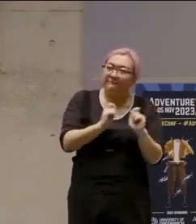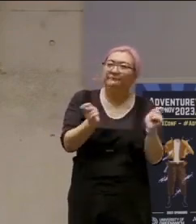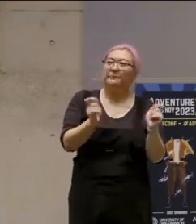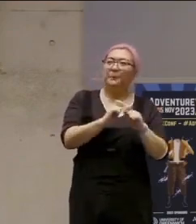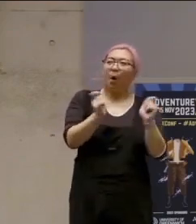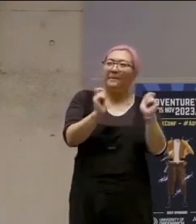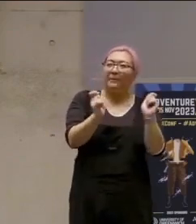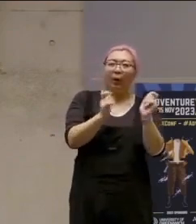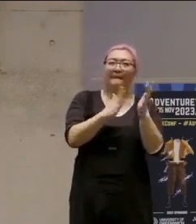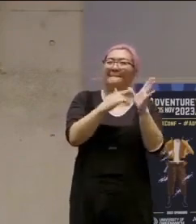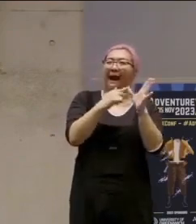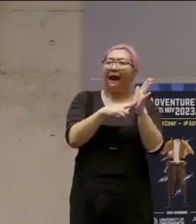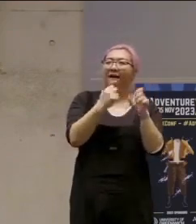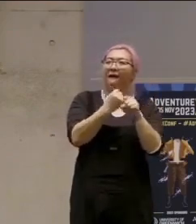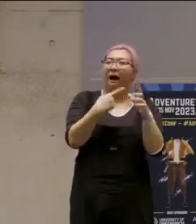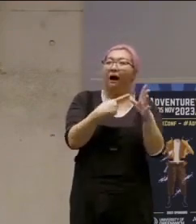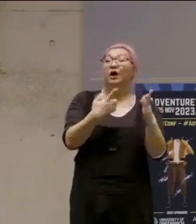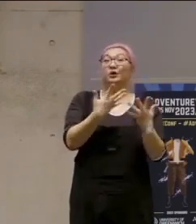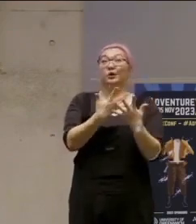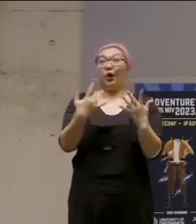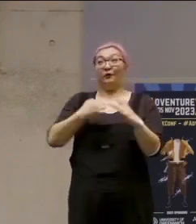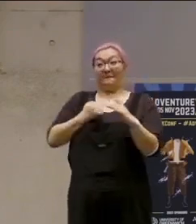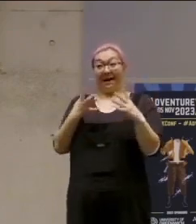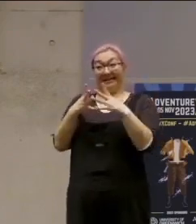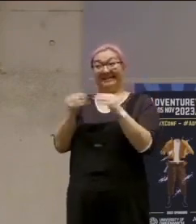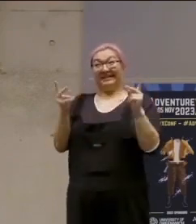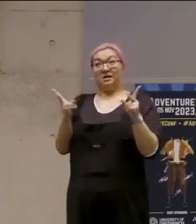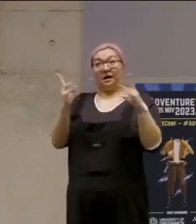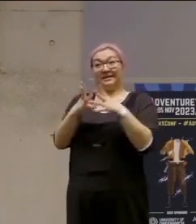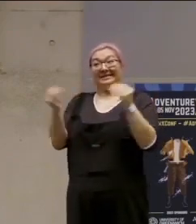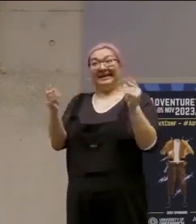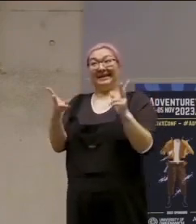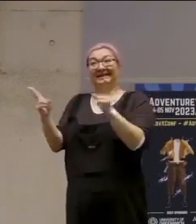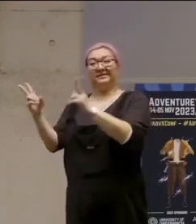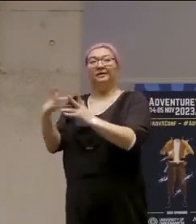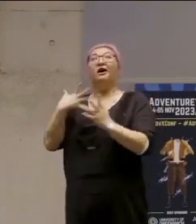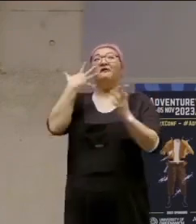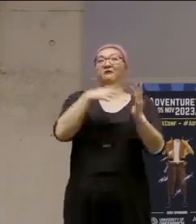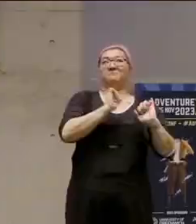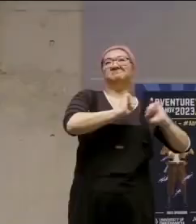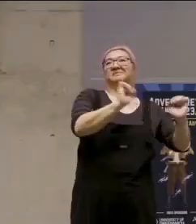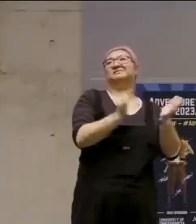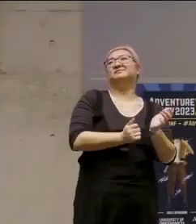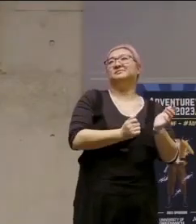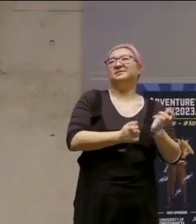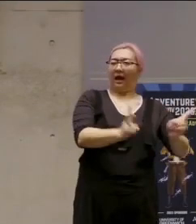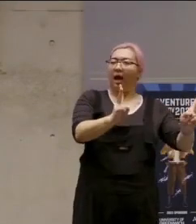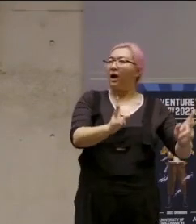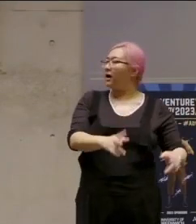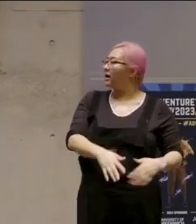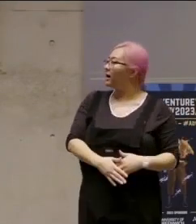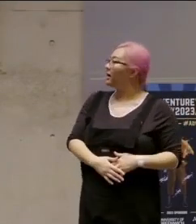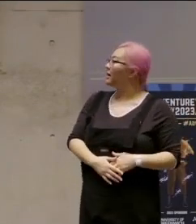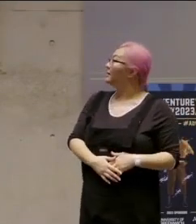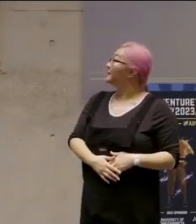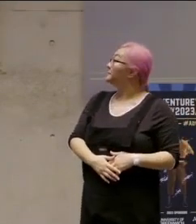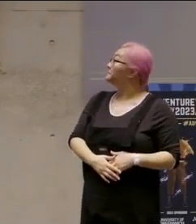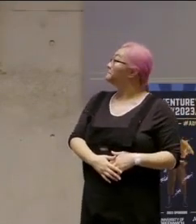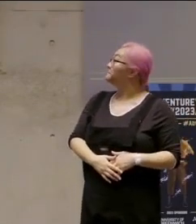me. A lot of the visual design, the UI design, is inspired by constructivism, which was a